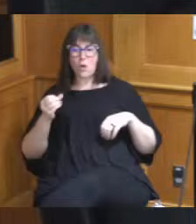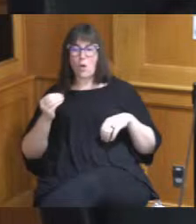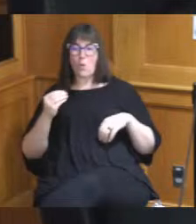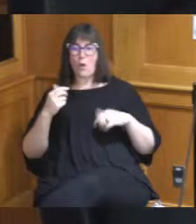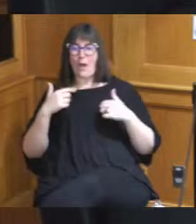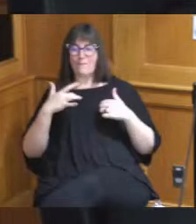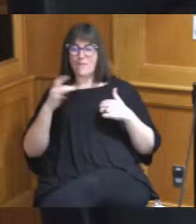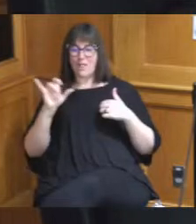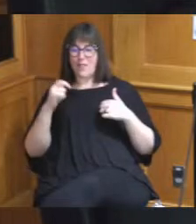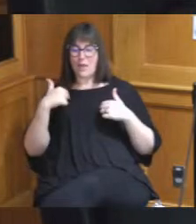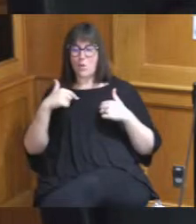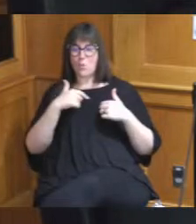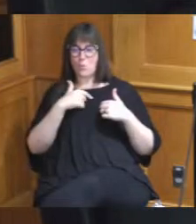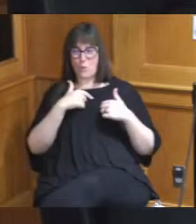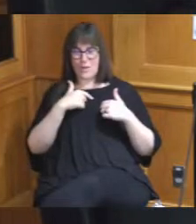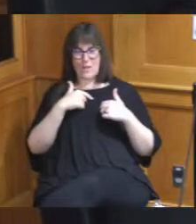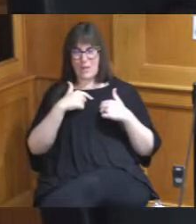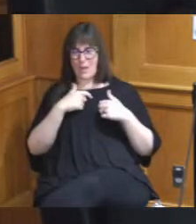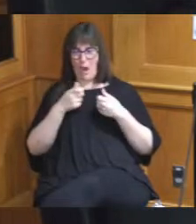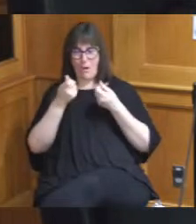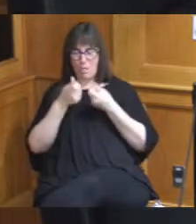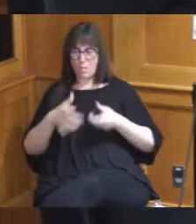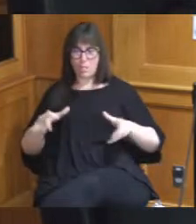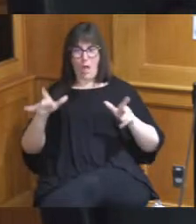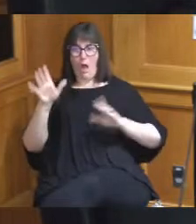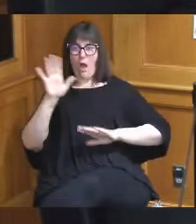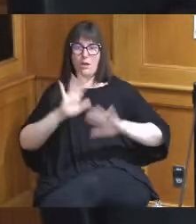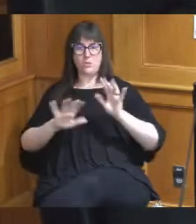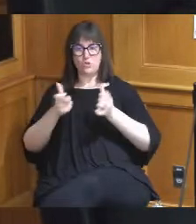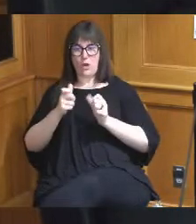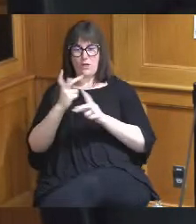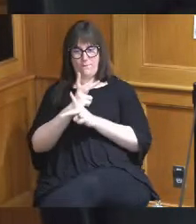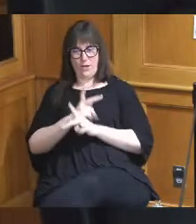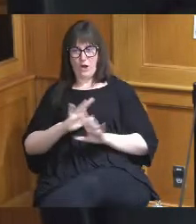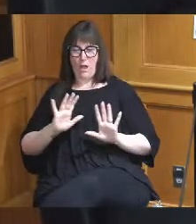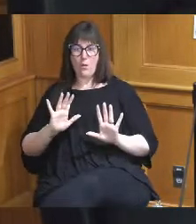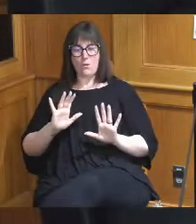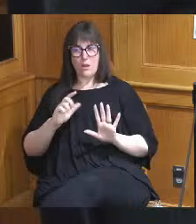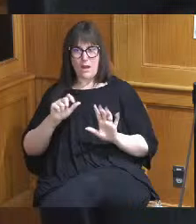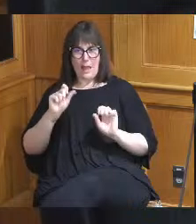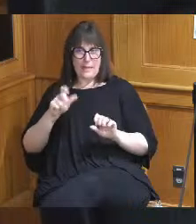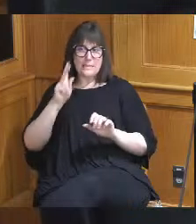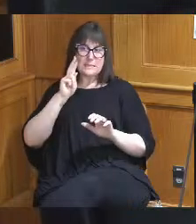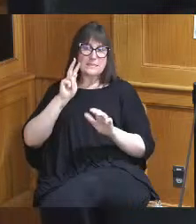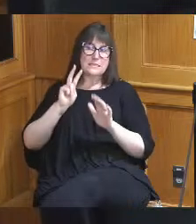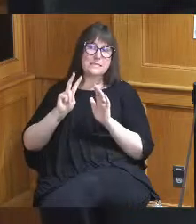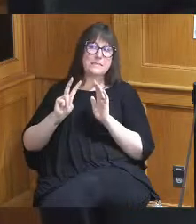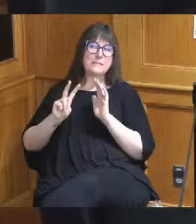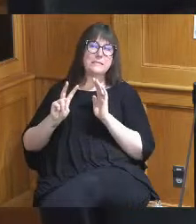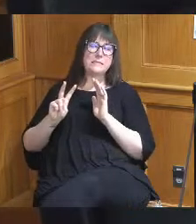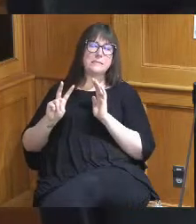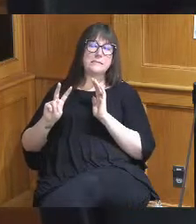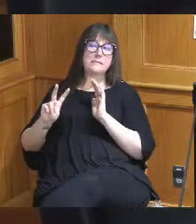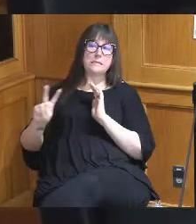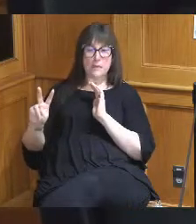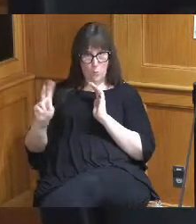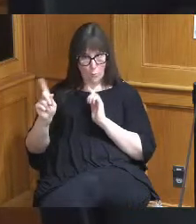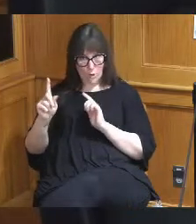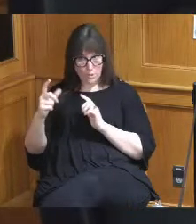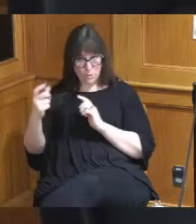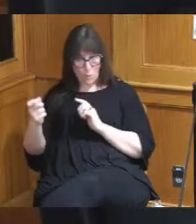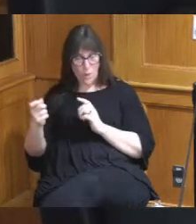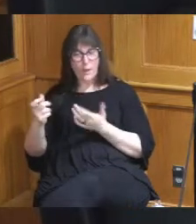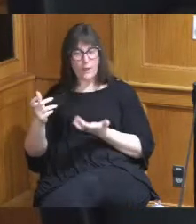cliff here. We did. Within the last couple of years, and I can see where it's going by way of the providers and some